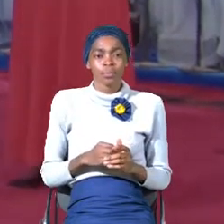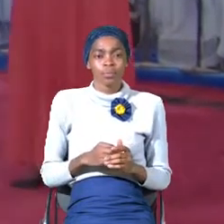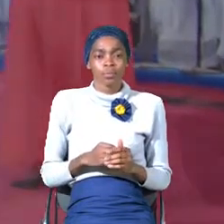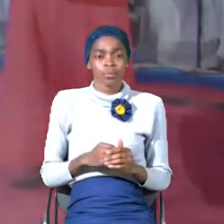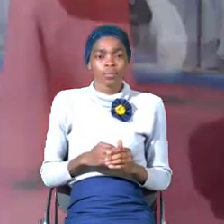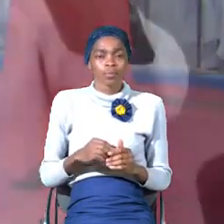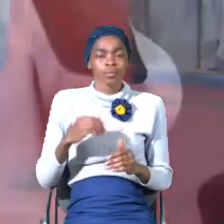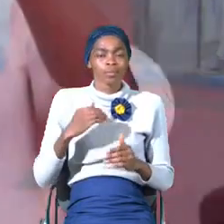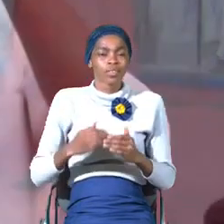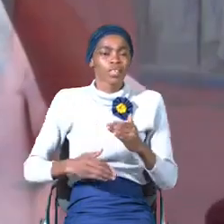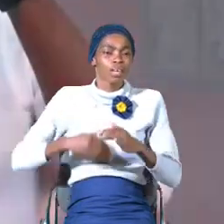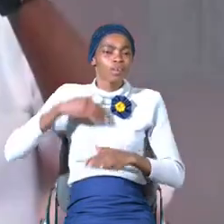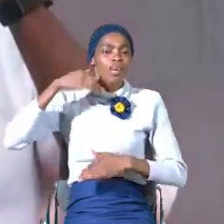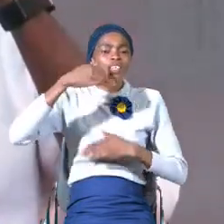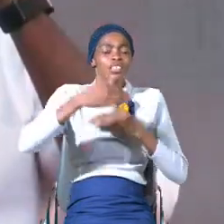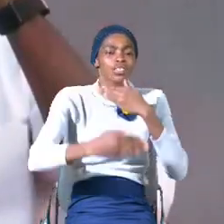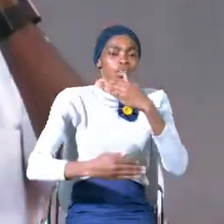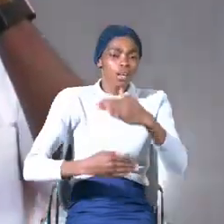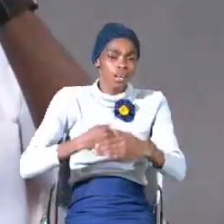Generations